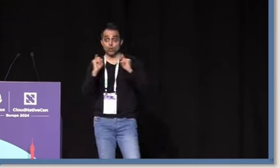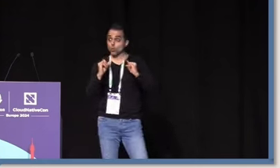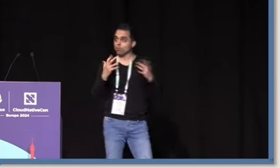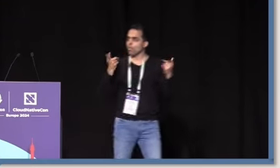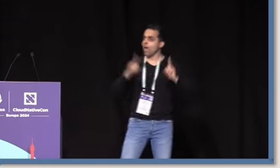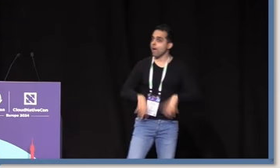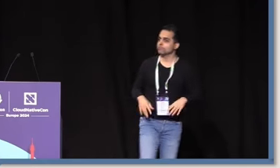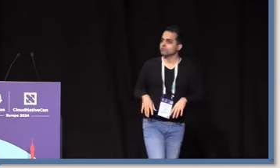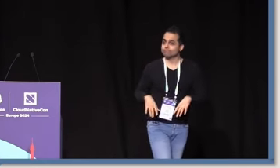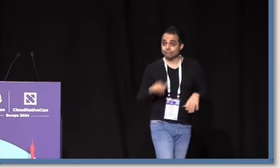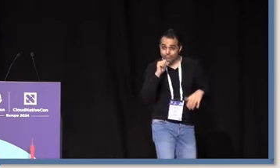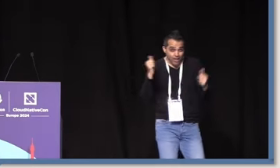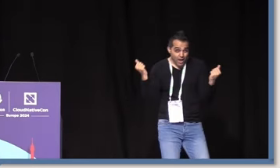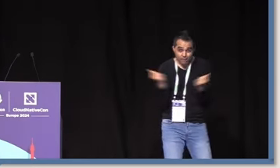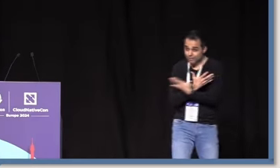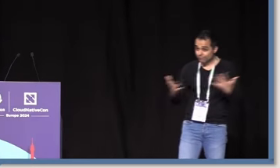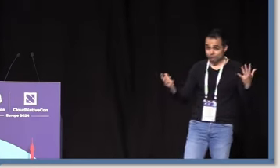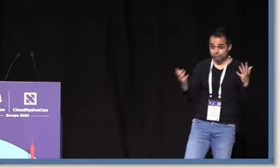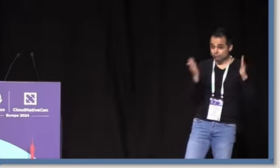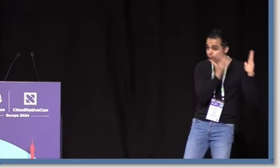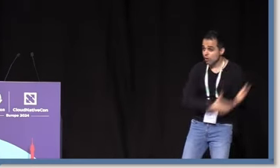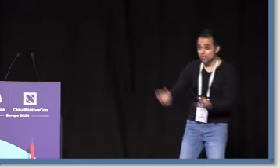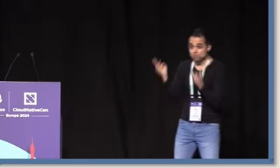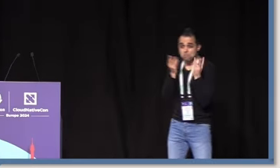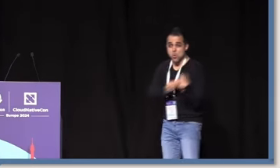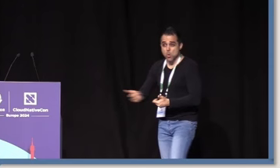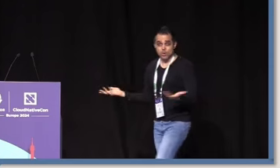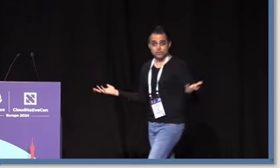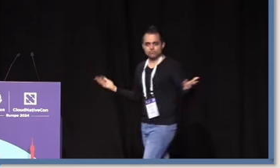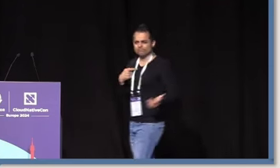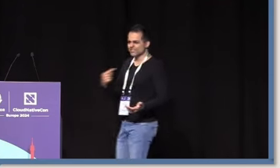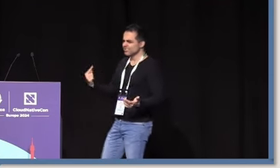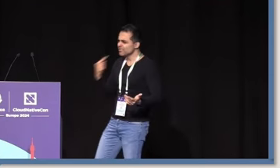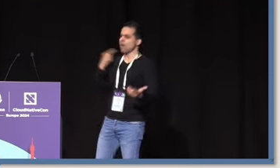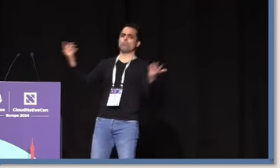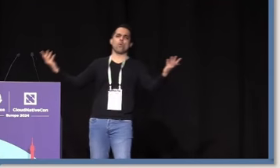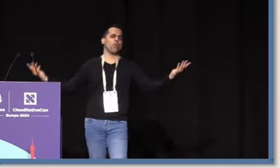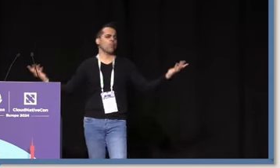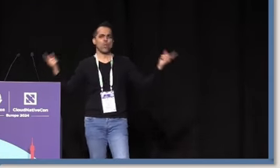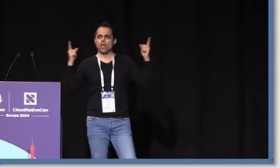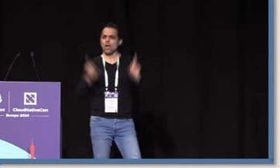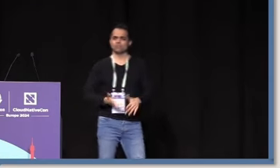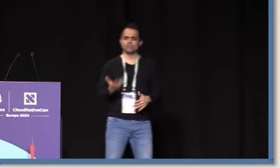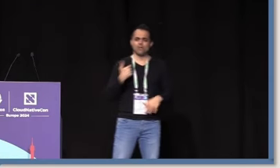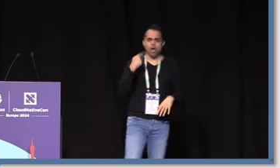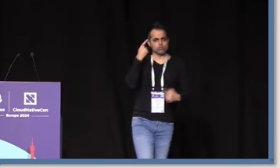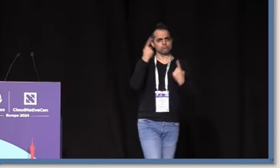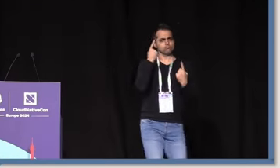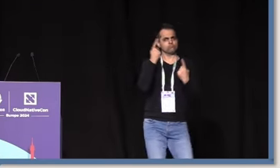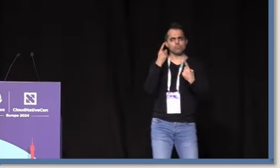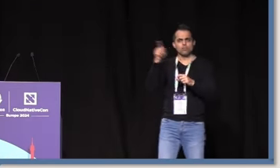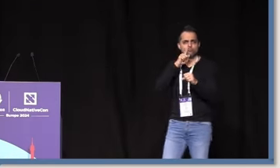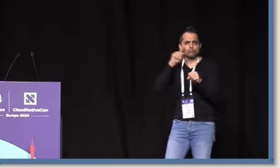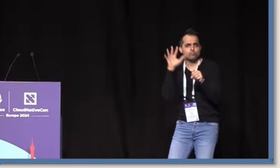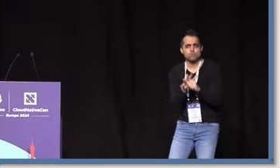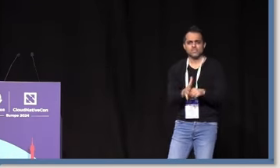Unfortunately, the day of the interview, things did not go as planned. The promised support was either not there or fell short, leaving